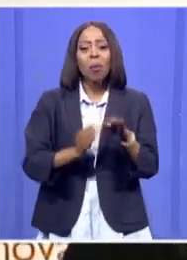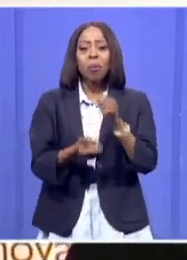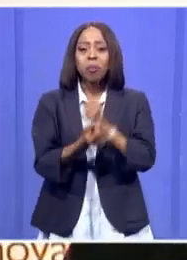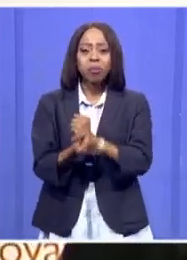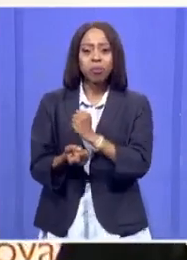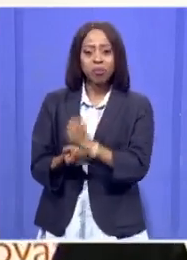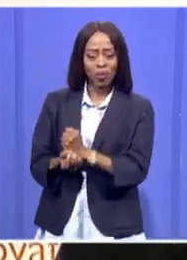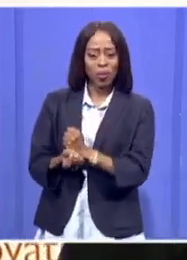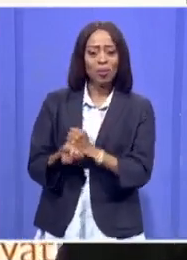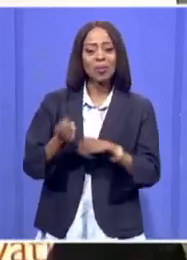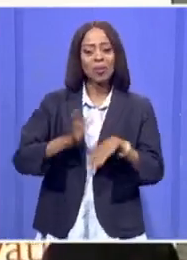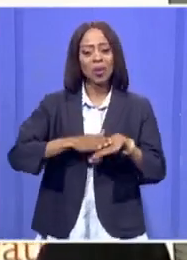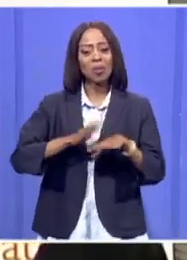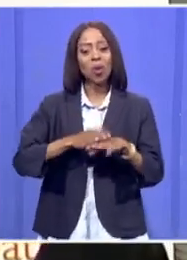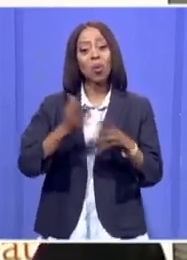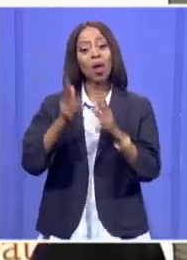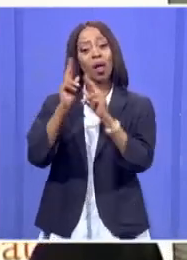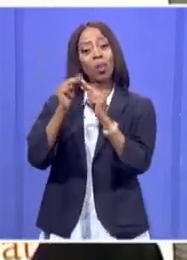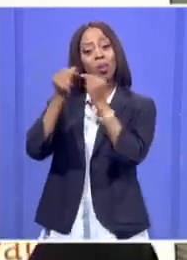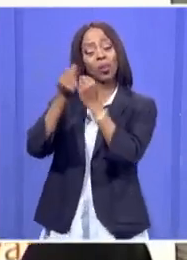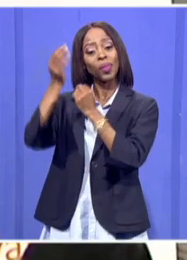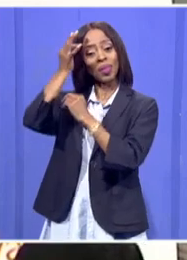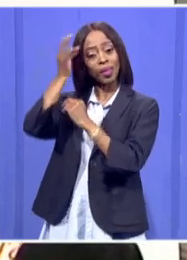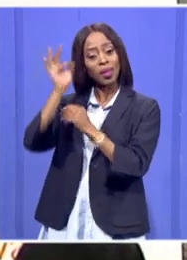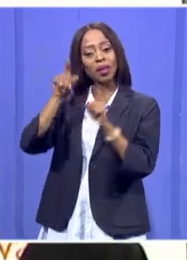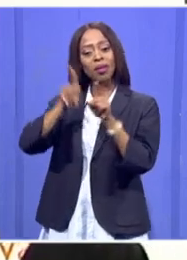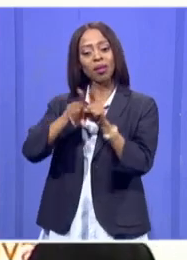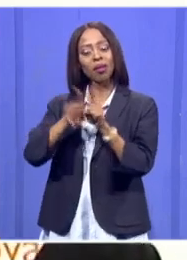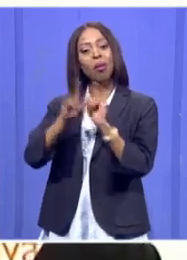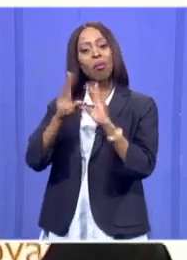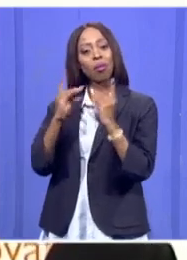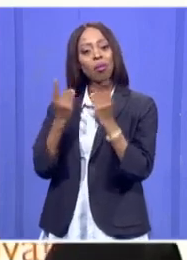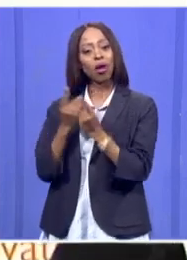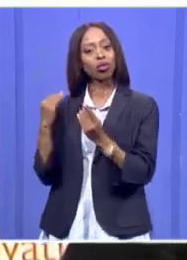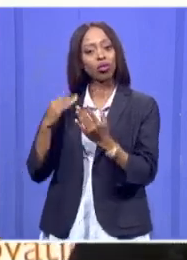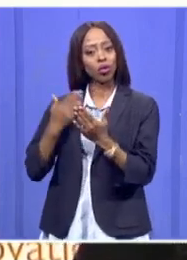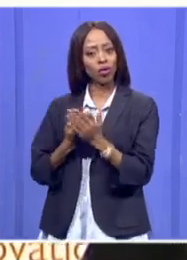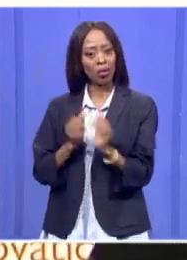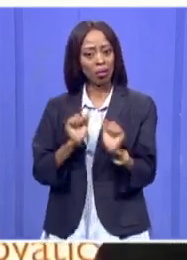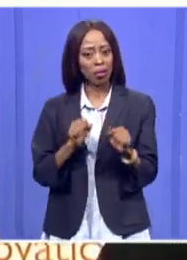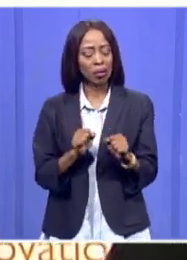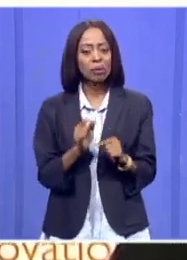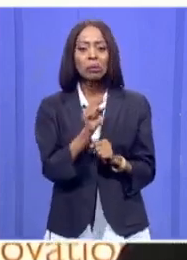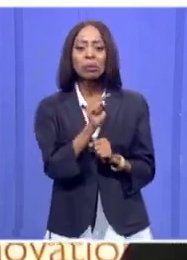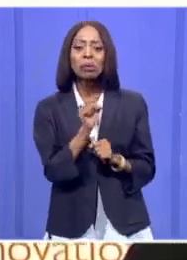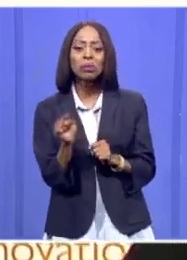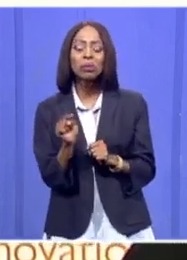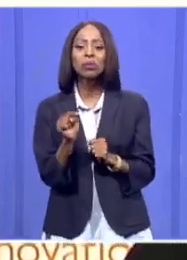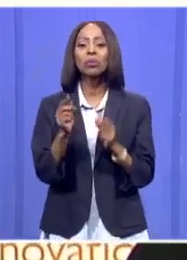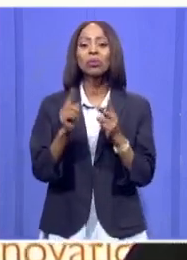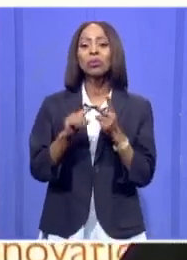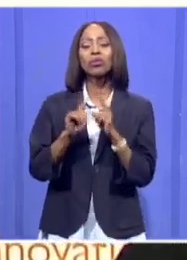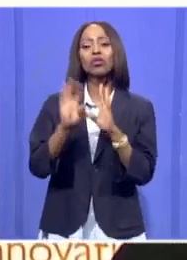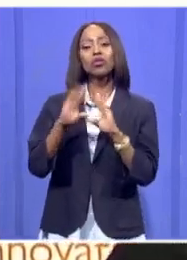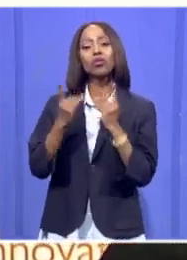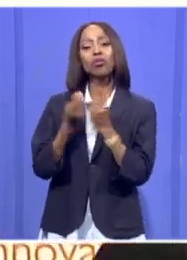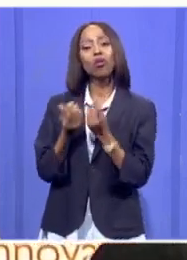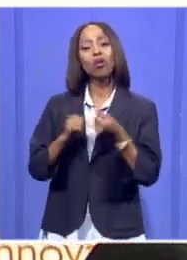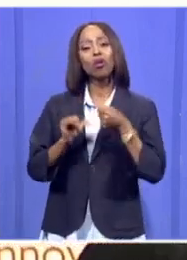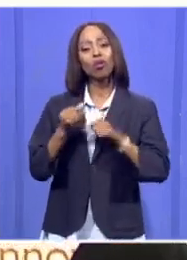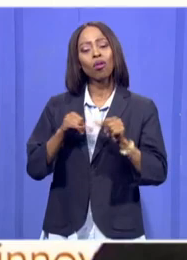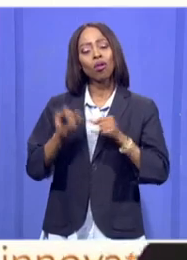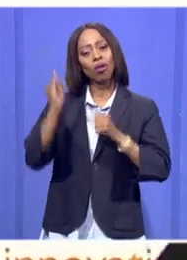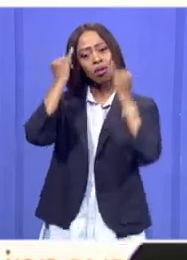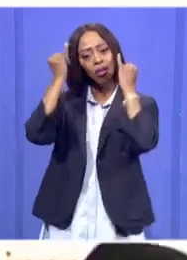place within national government and the departments for a while. How are you and the Department of Science and